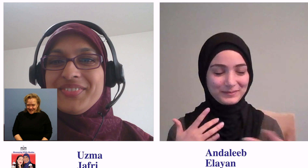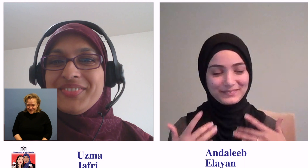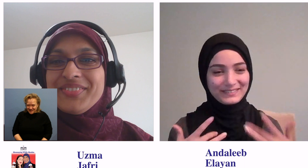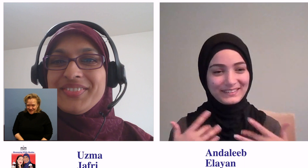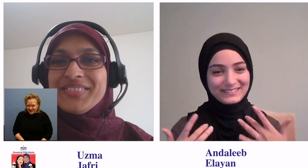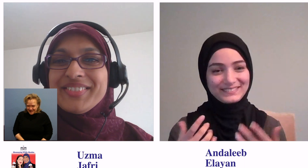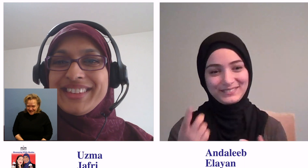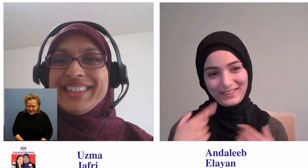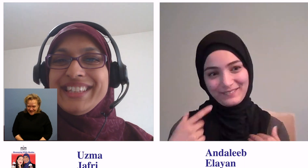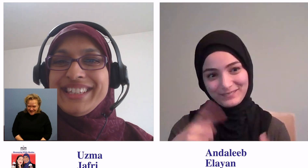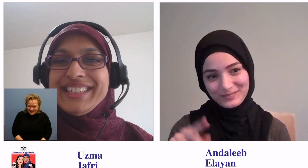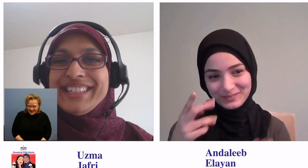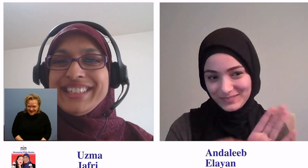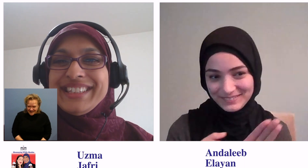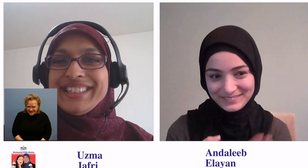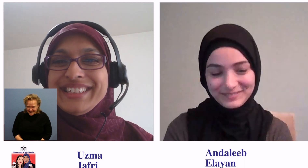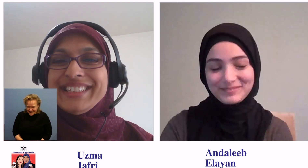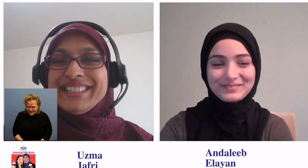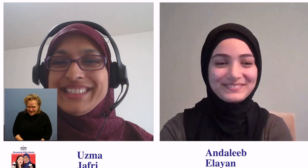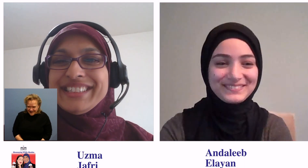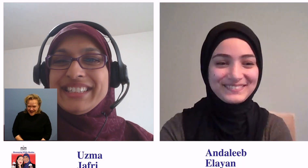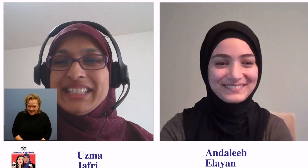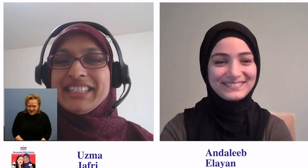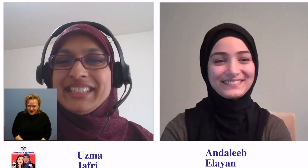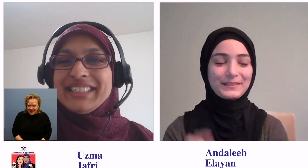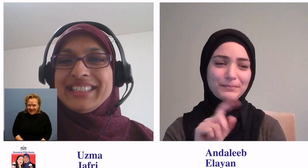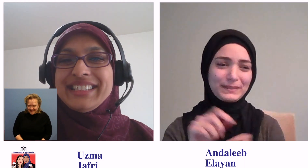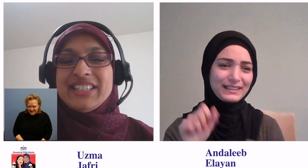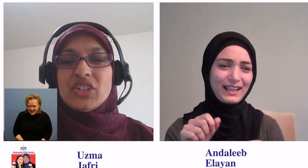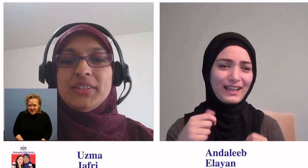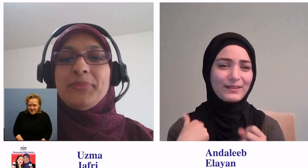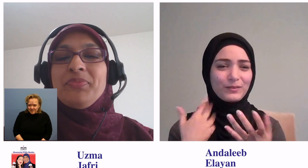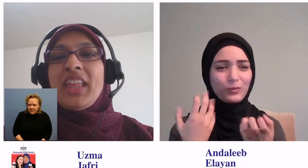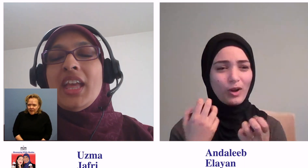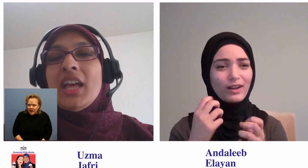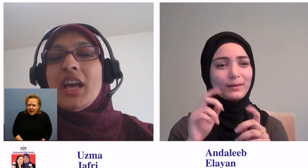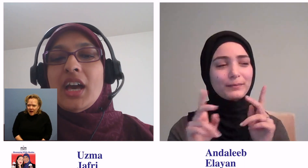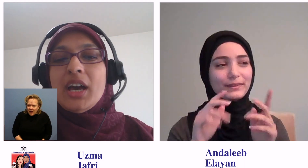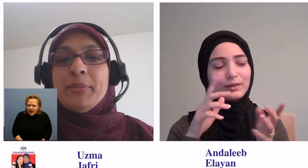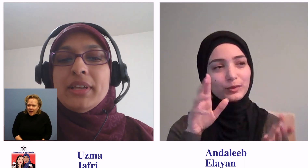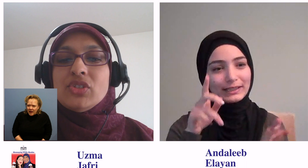Oh, that's wonderful. Very excited to see you there and have you join that. Inshallah.